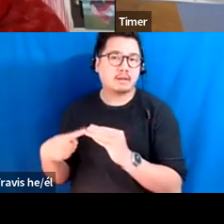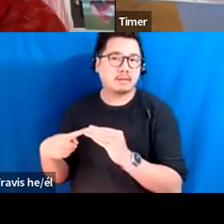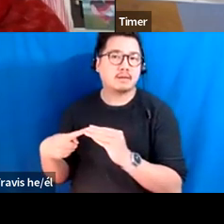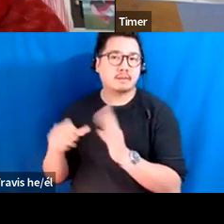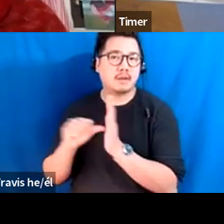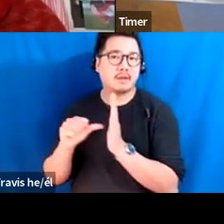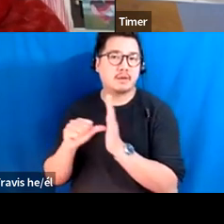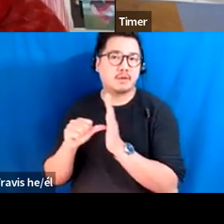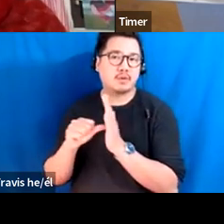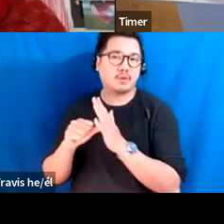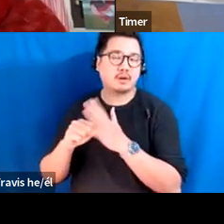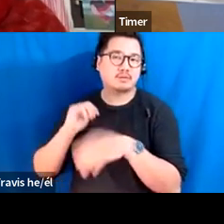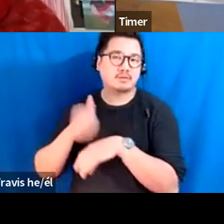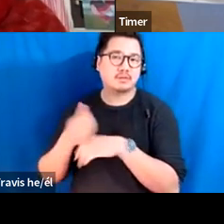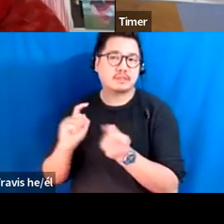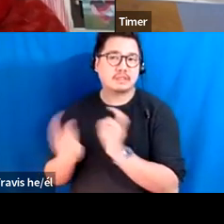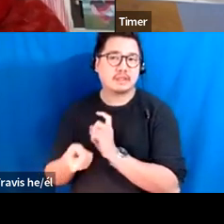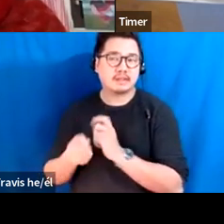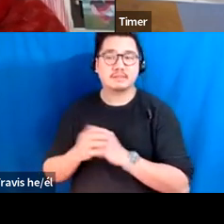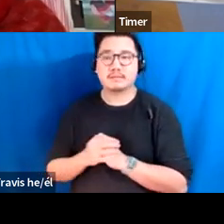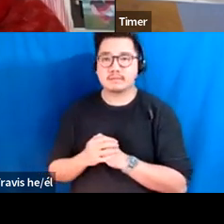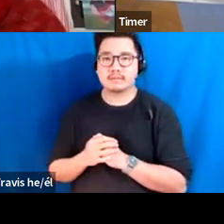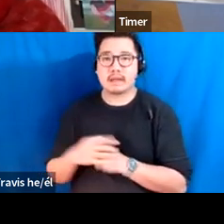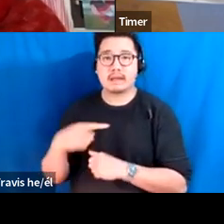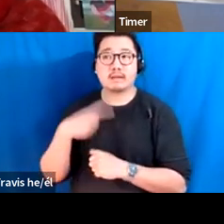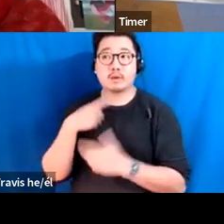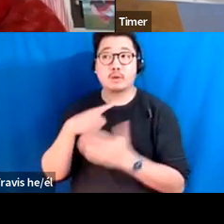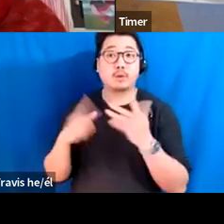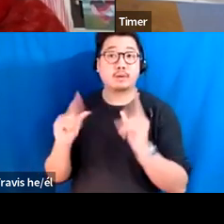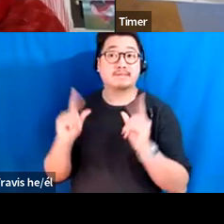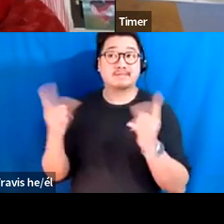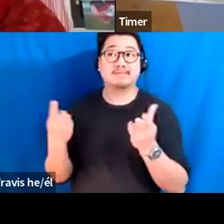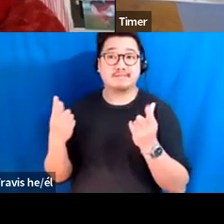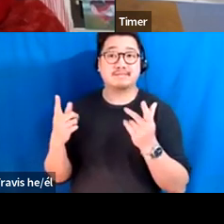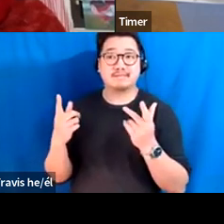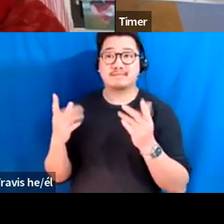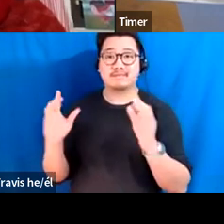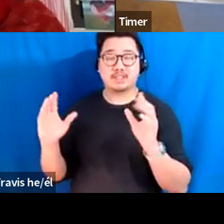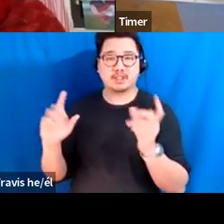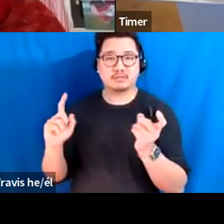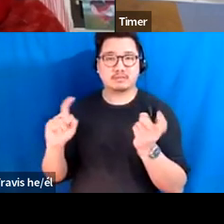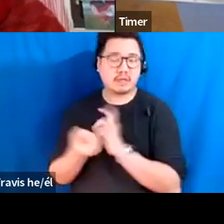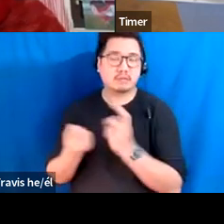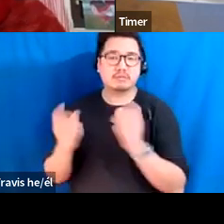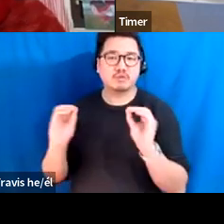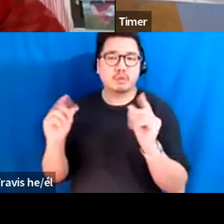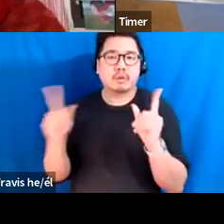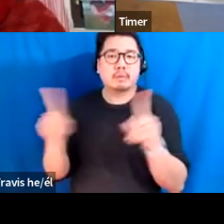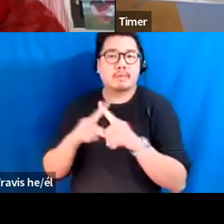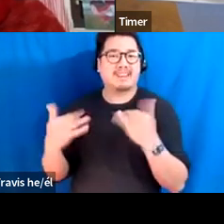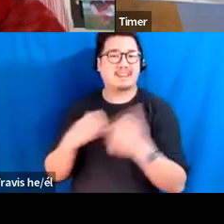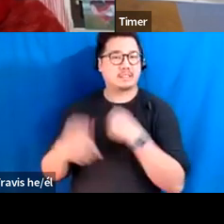configuration change i think what comes as a surprise is not that there's a change um but that is this year